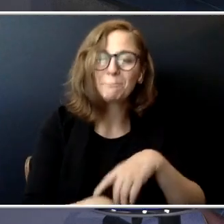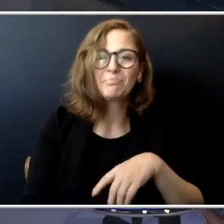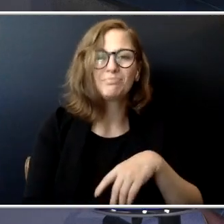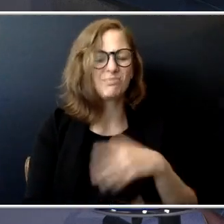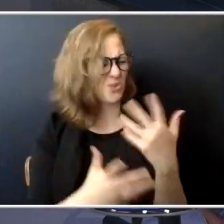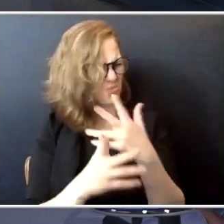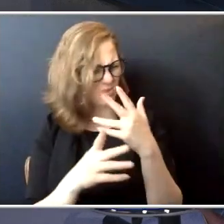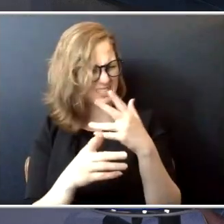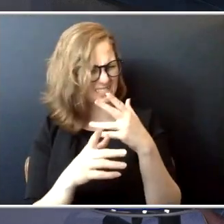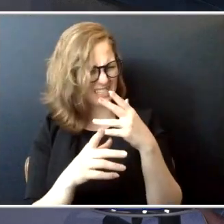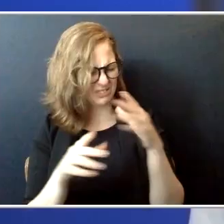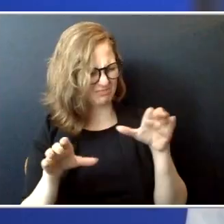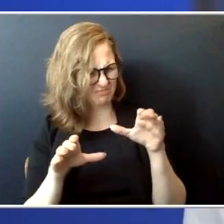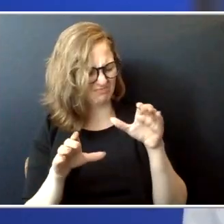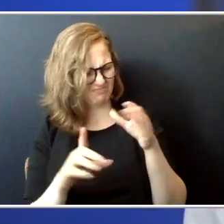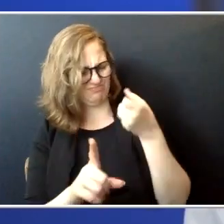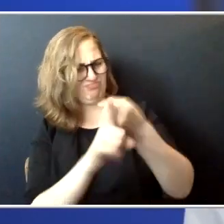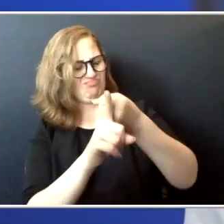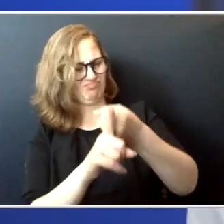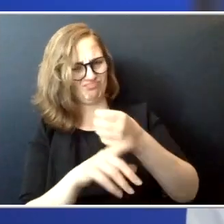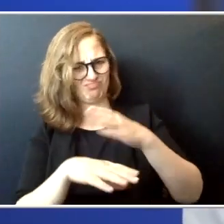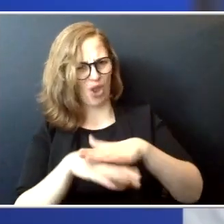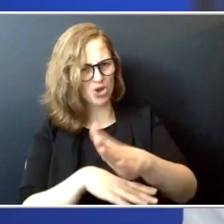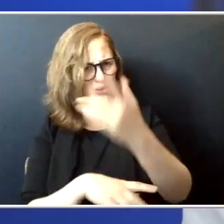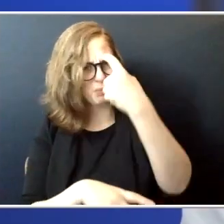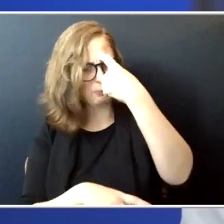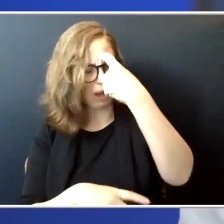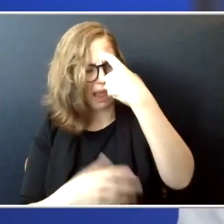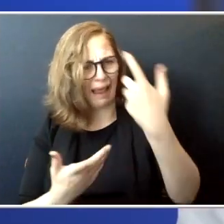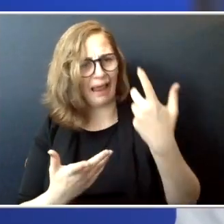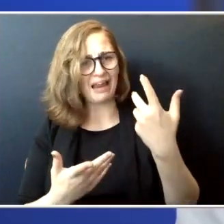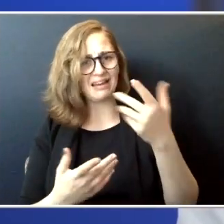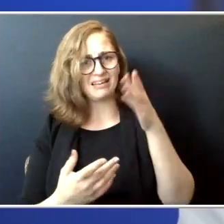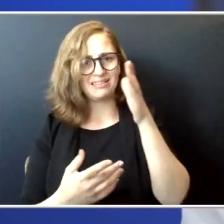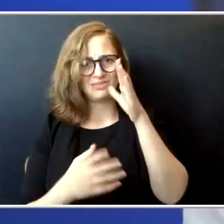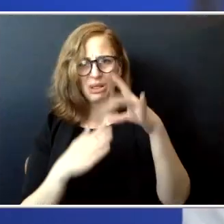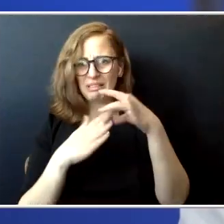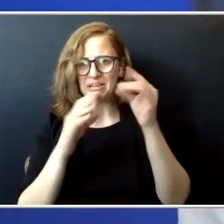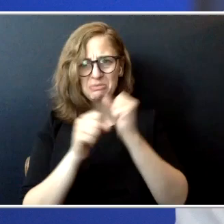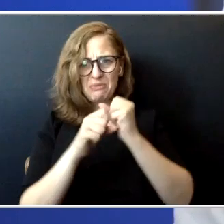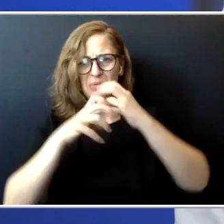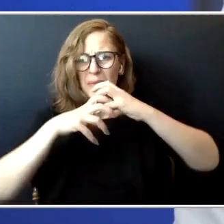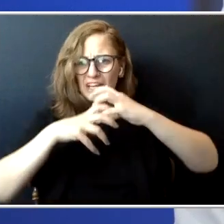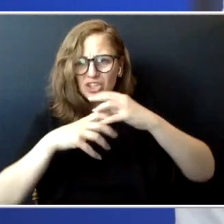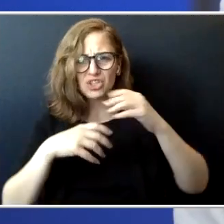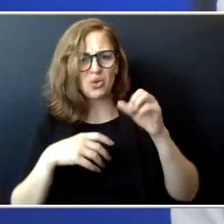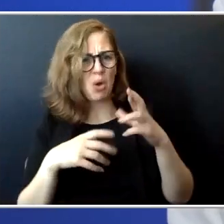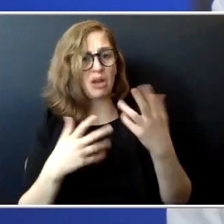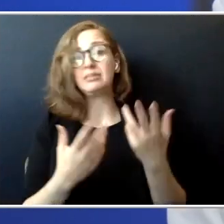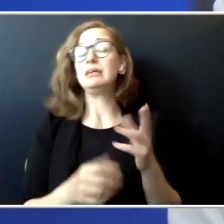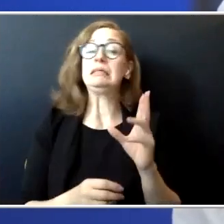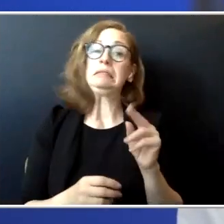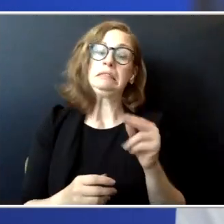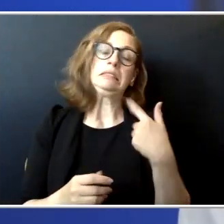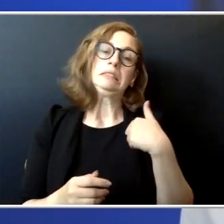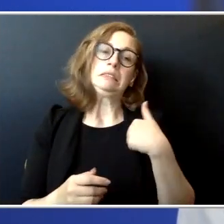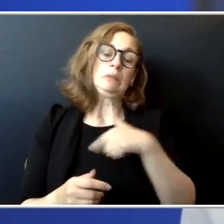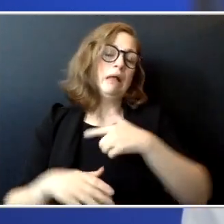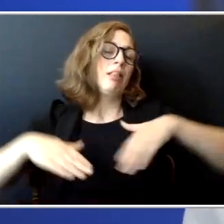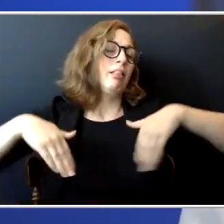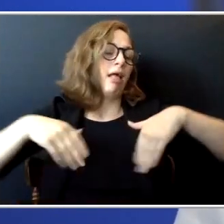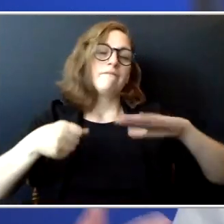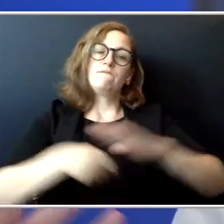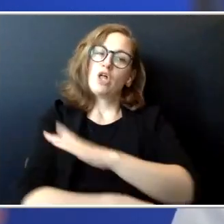it? No, not necessarily. It just, and we don't fully understand that, but it just makes it difficult to think clearly. It impacts